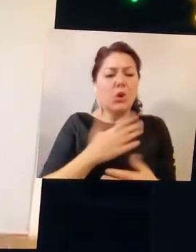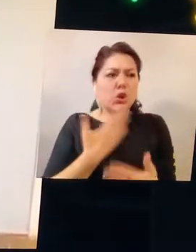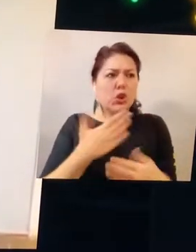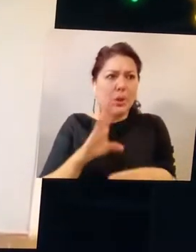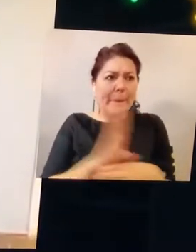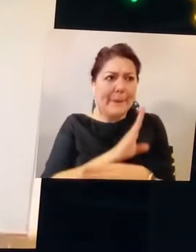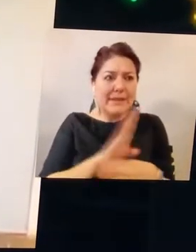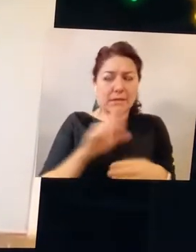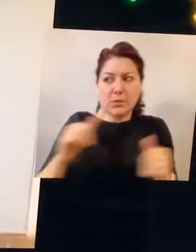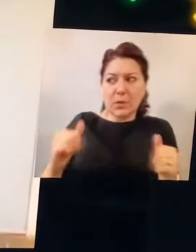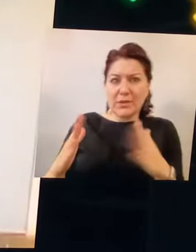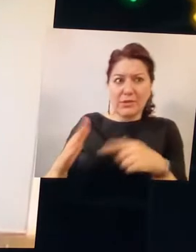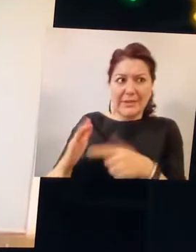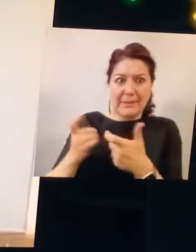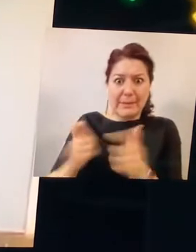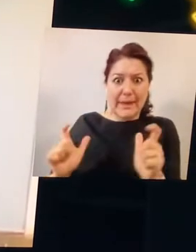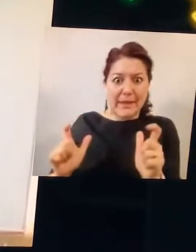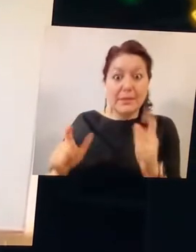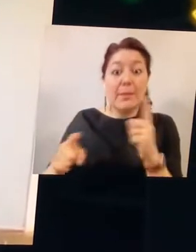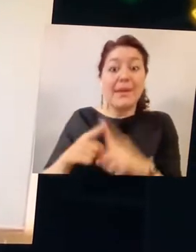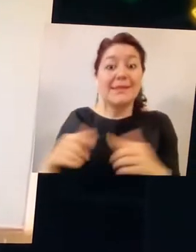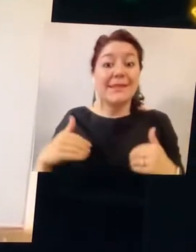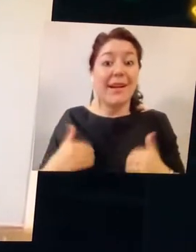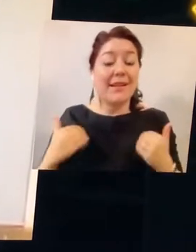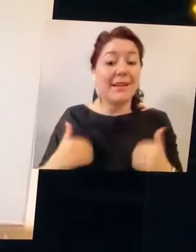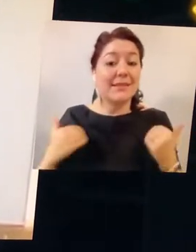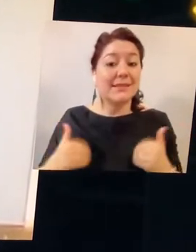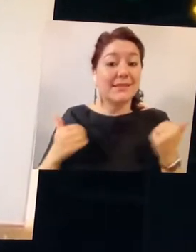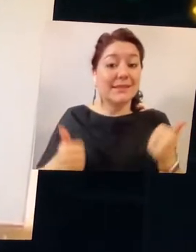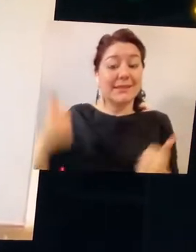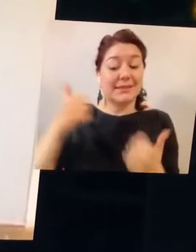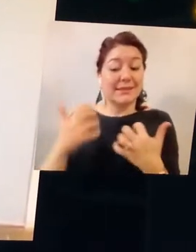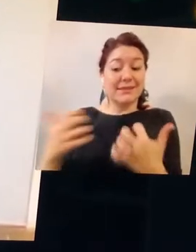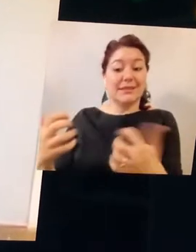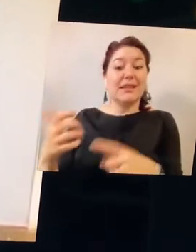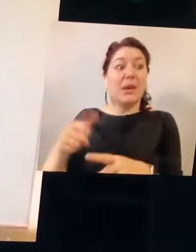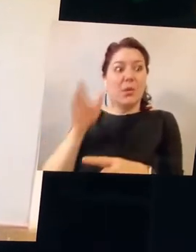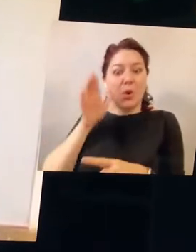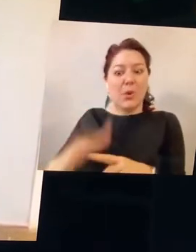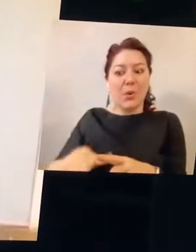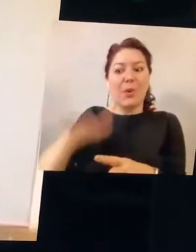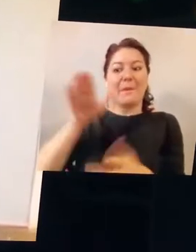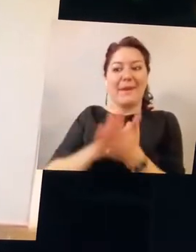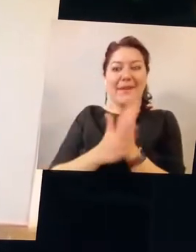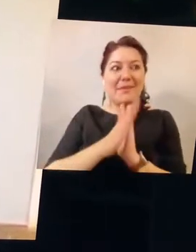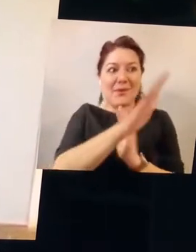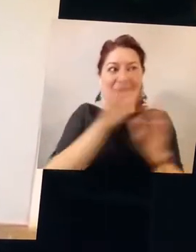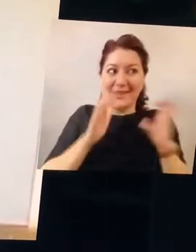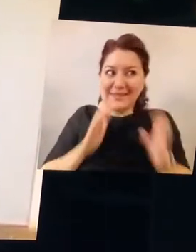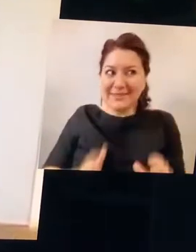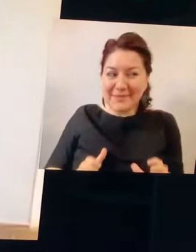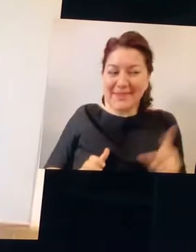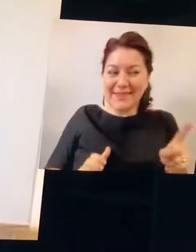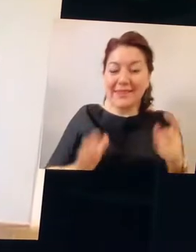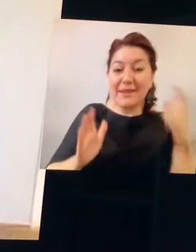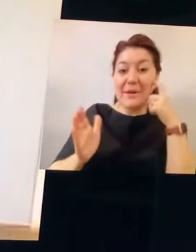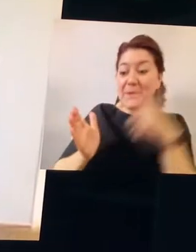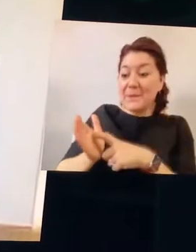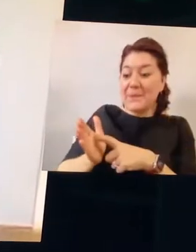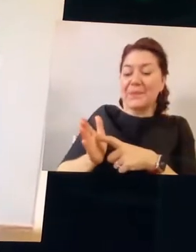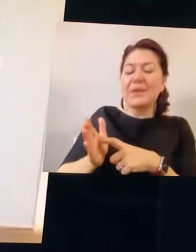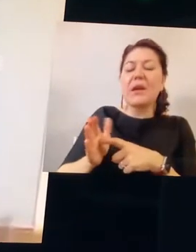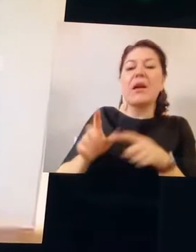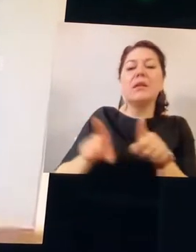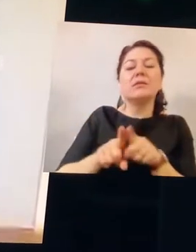fastest growing and the youngest demographic, which are going to become your new customers, but also it makes business sense,